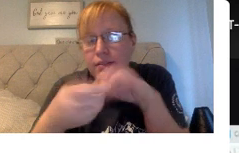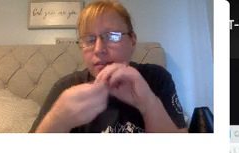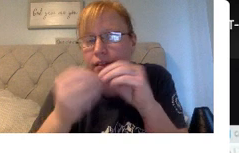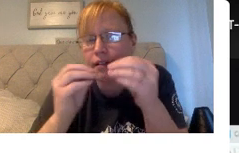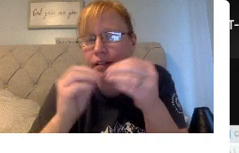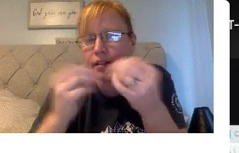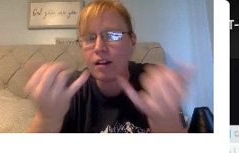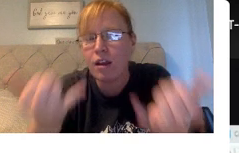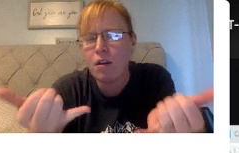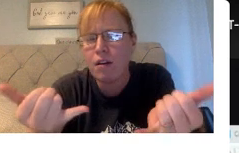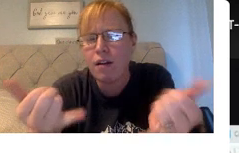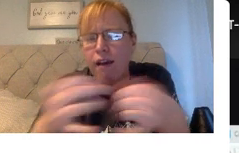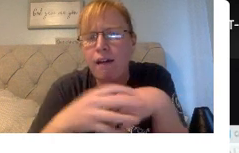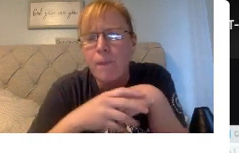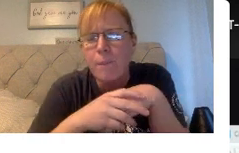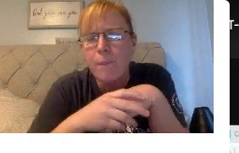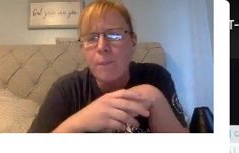am I at?